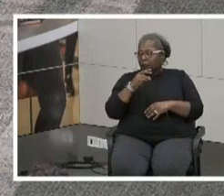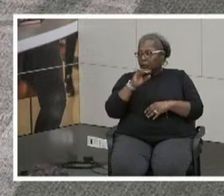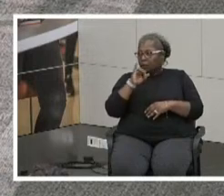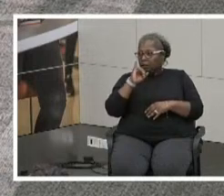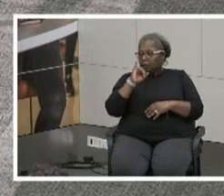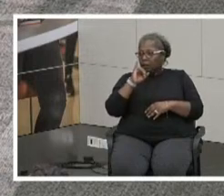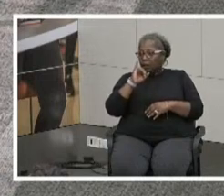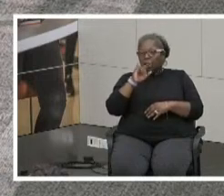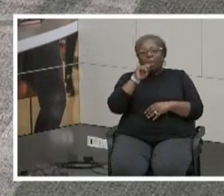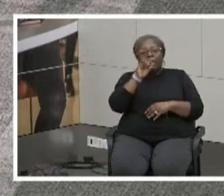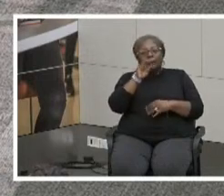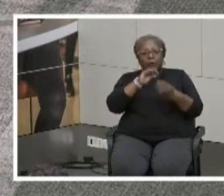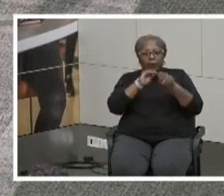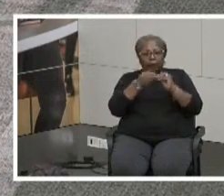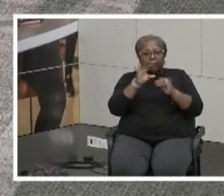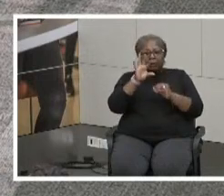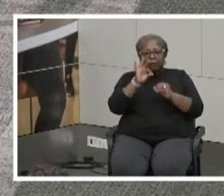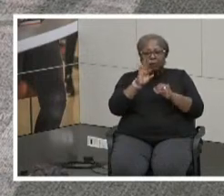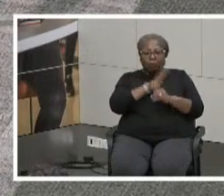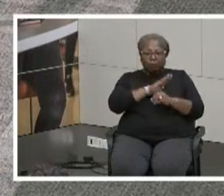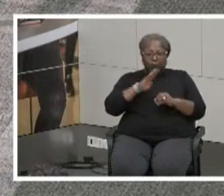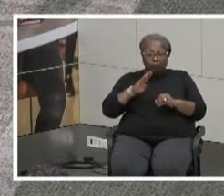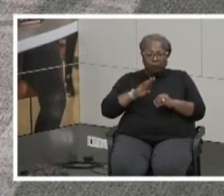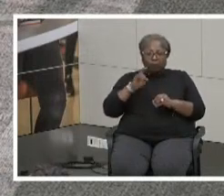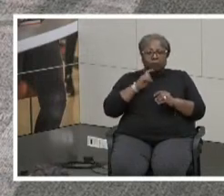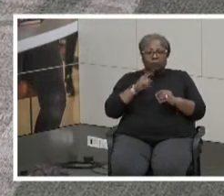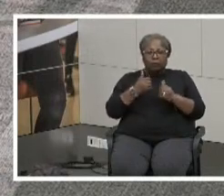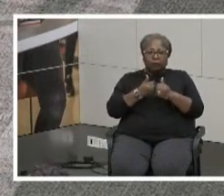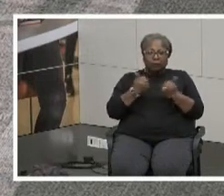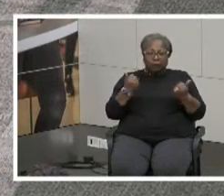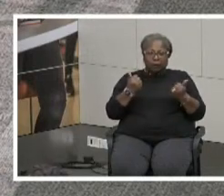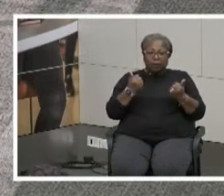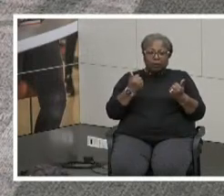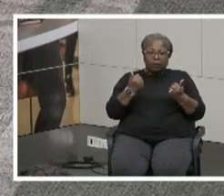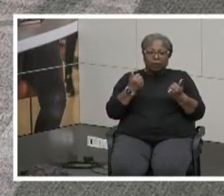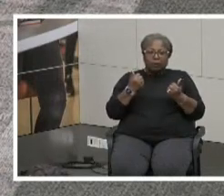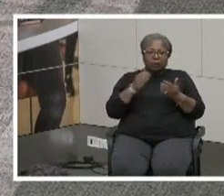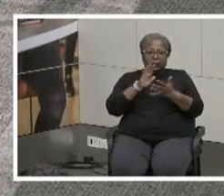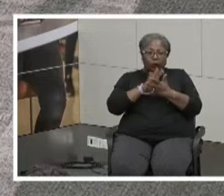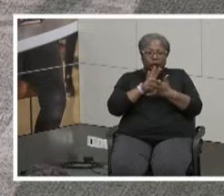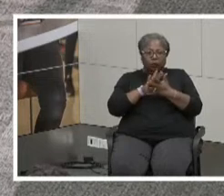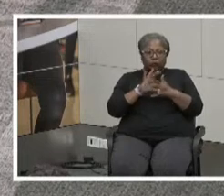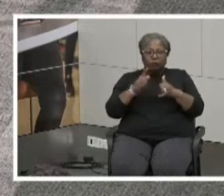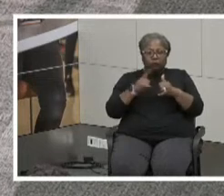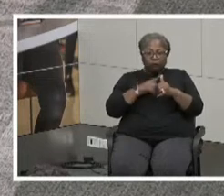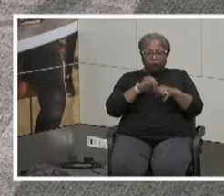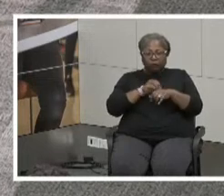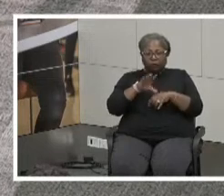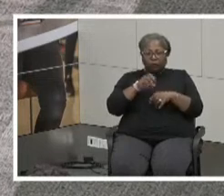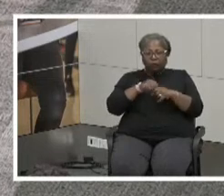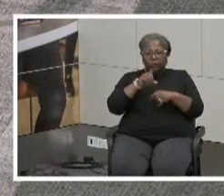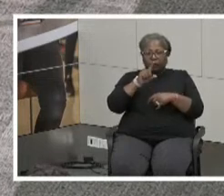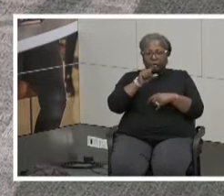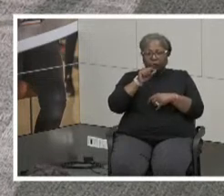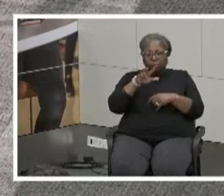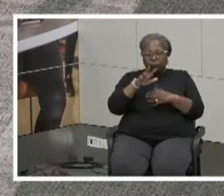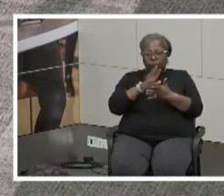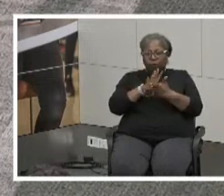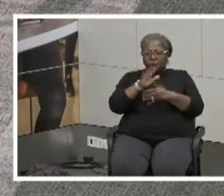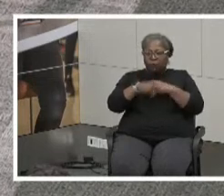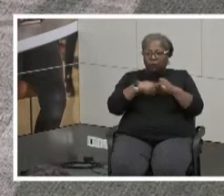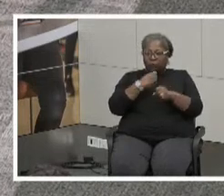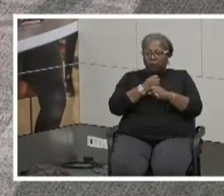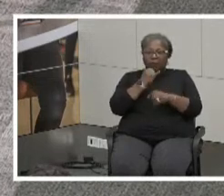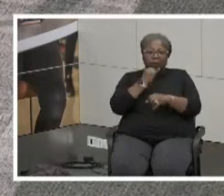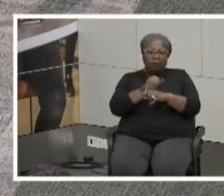nine Warden needs to be designated a separate and unique school first a fact in the 2223 school year